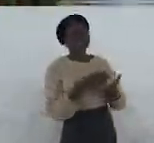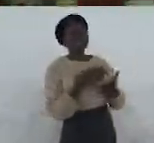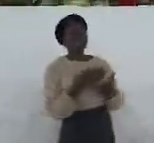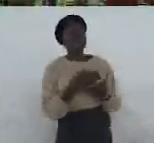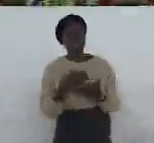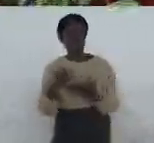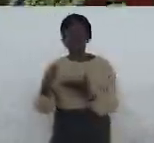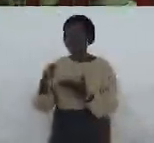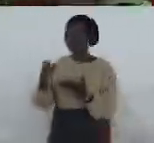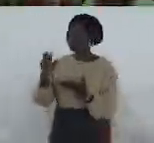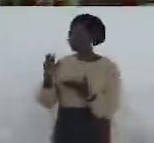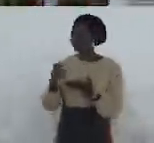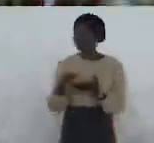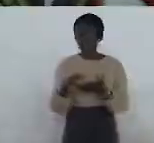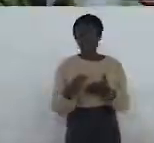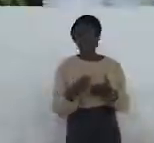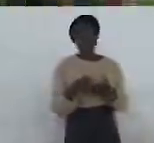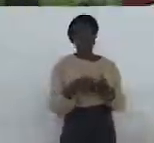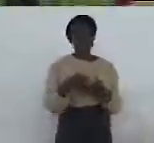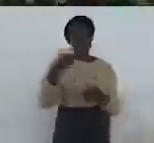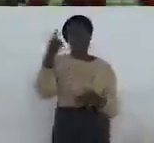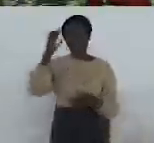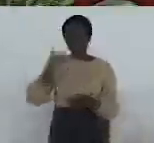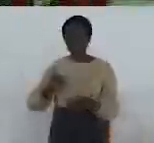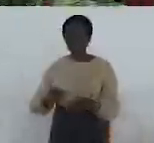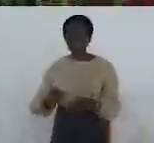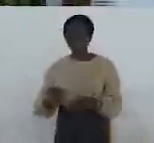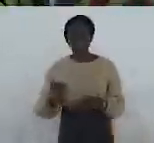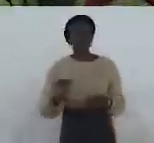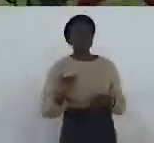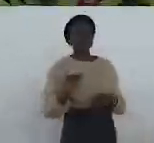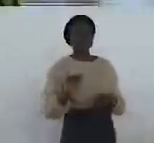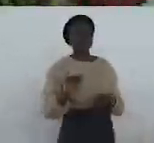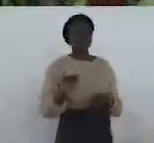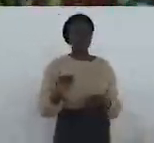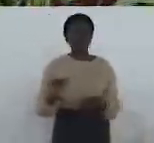and power Forever power